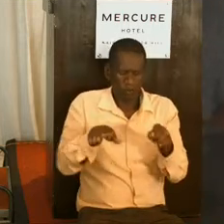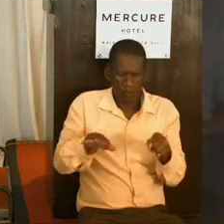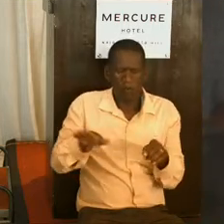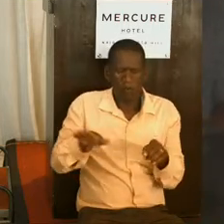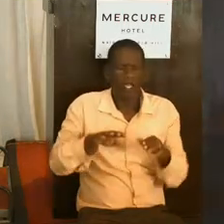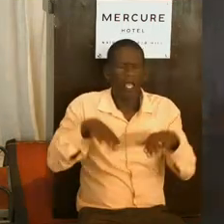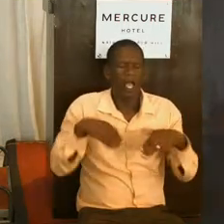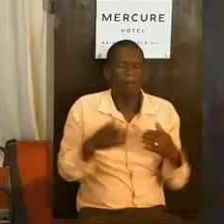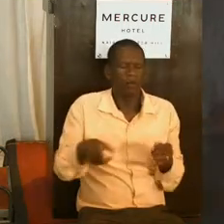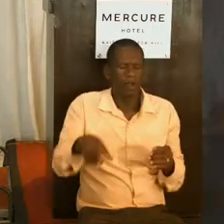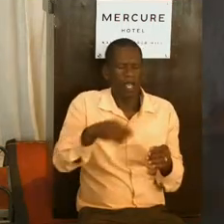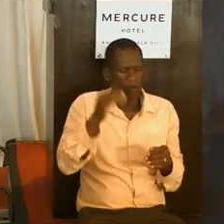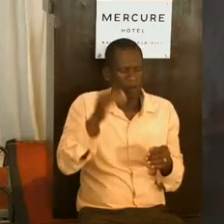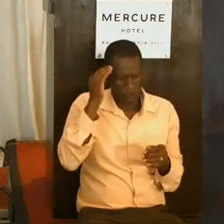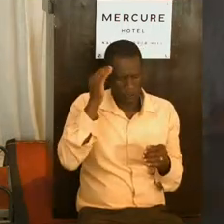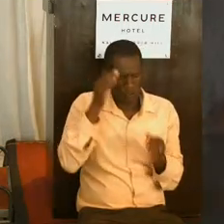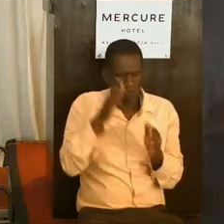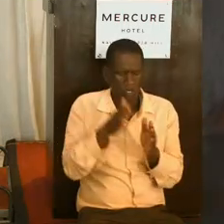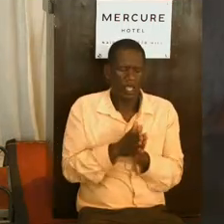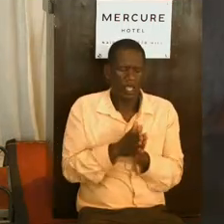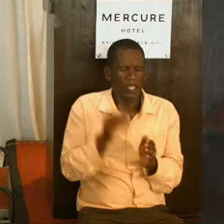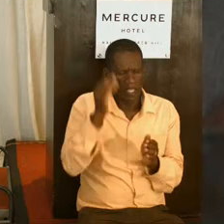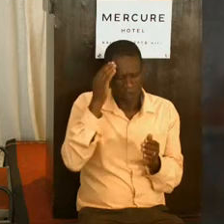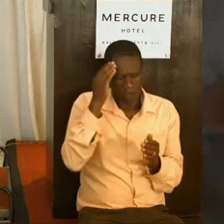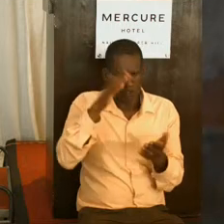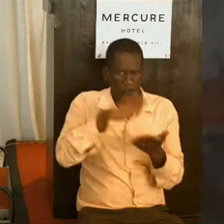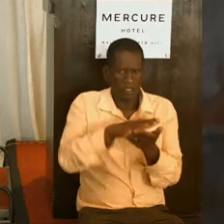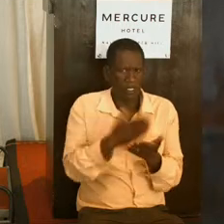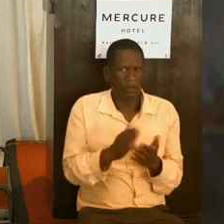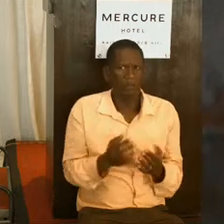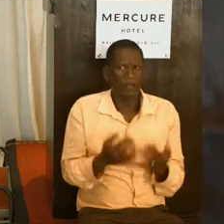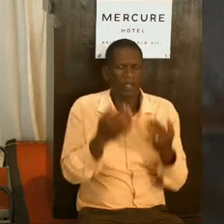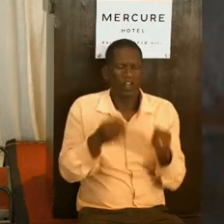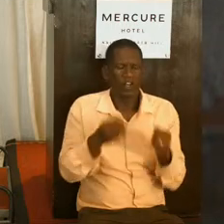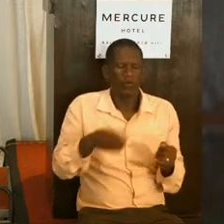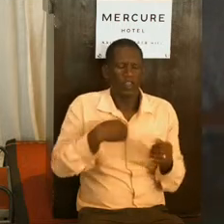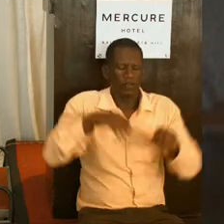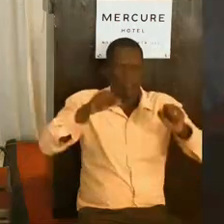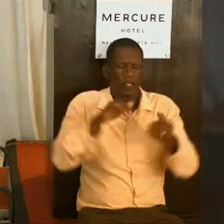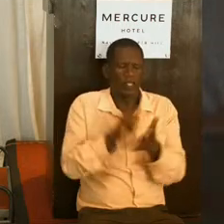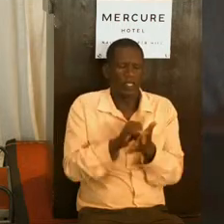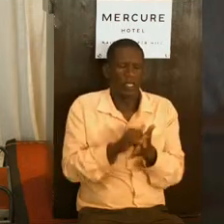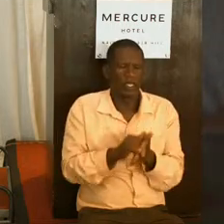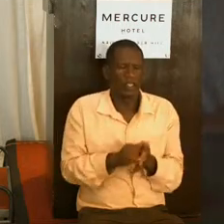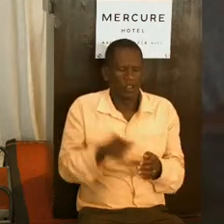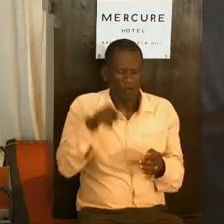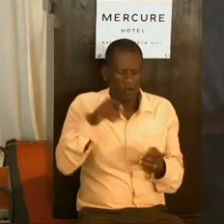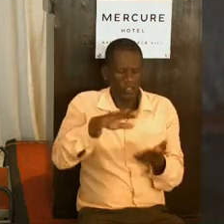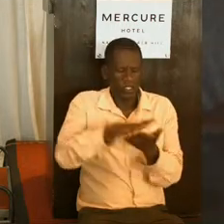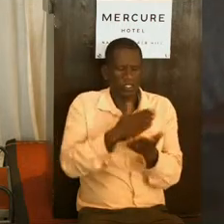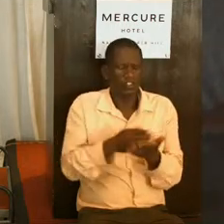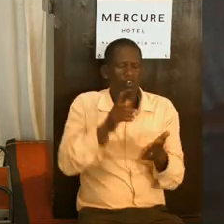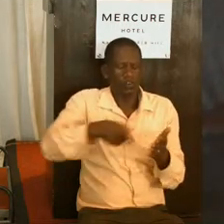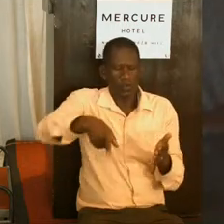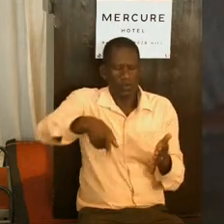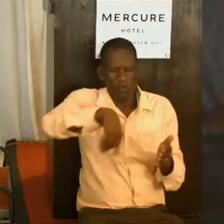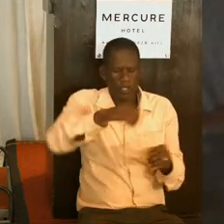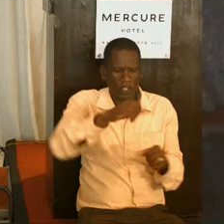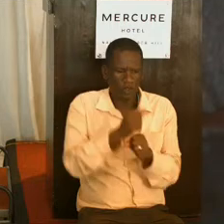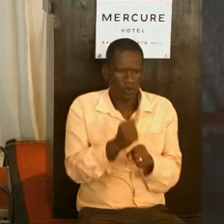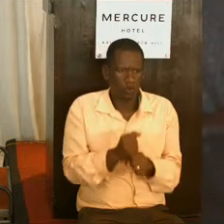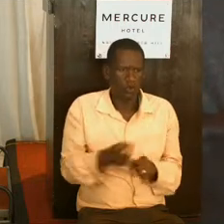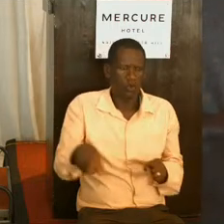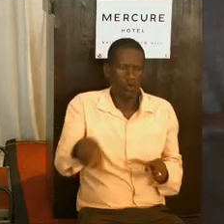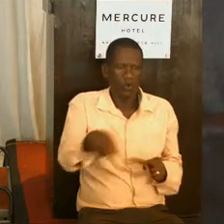are about our education and their education sector we have agreed that for this session what we do